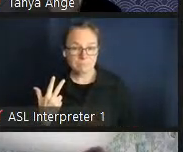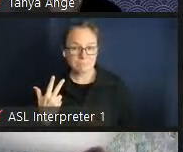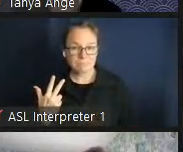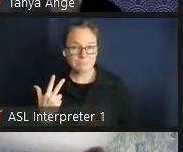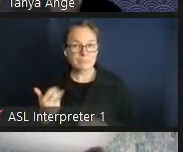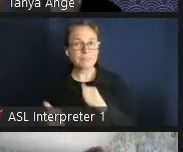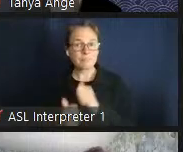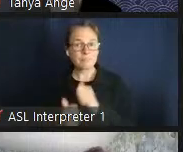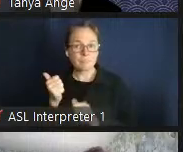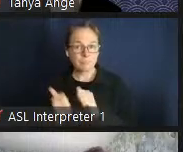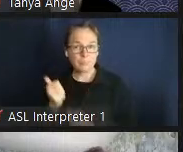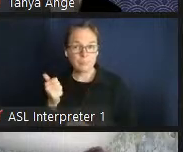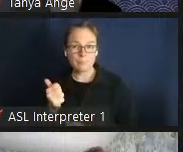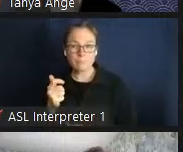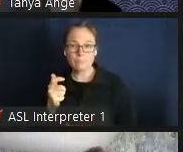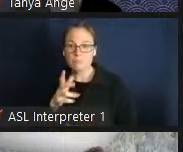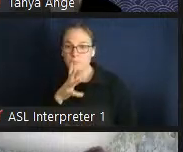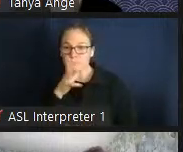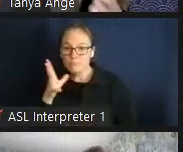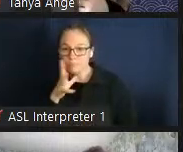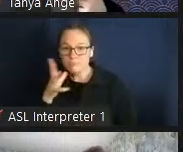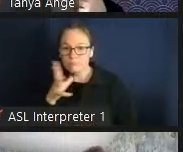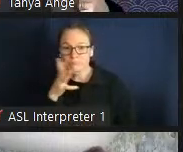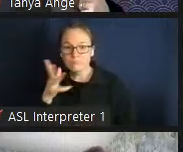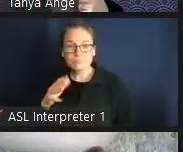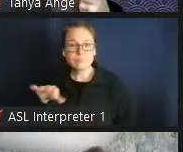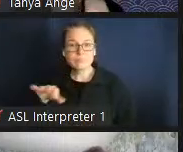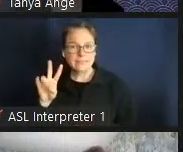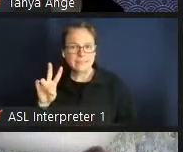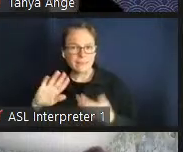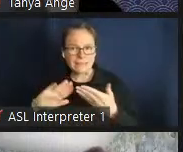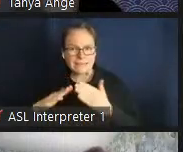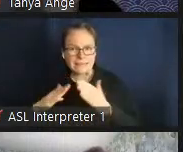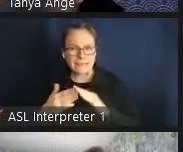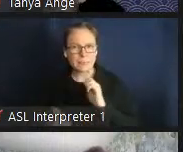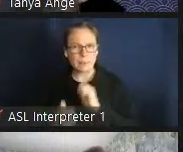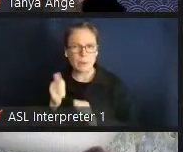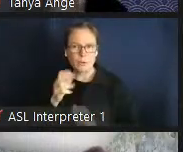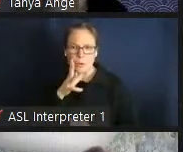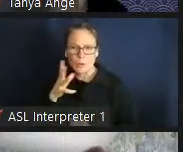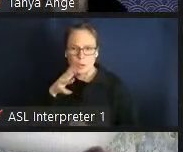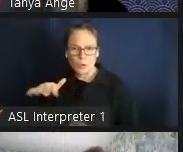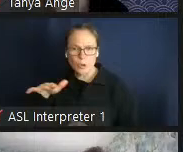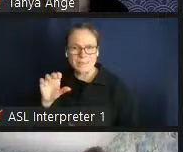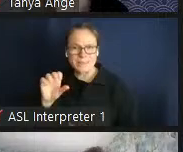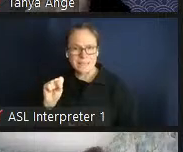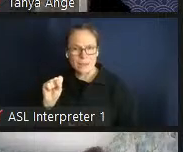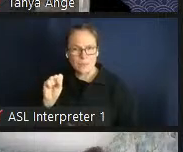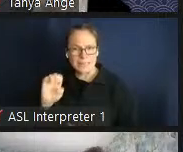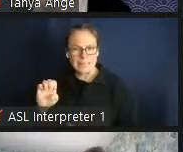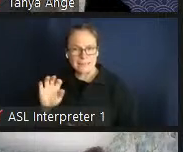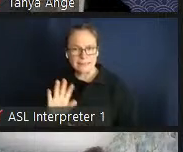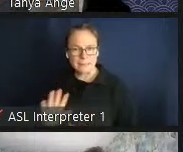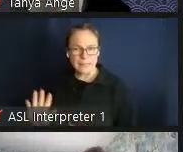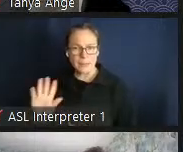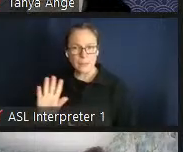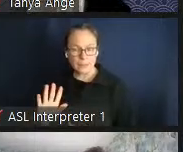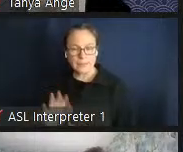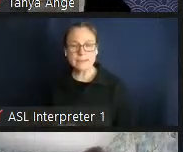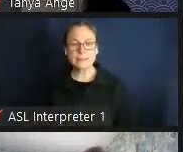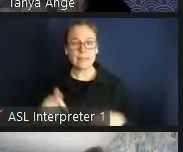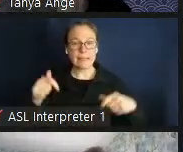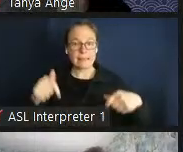parts of 7 cities. So I'm mostly urban cities. I'm in the southeast quadrant. This is